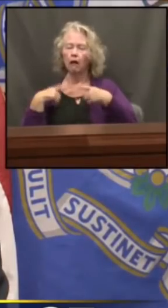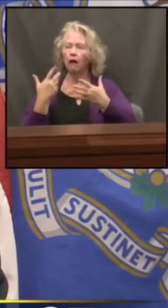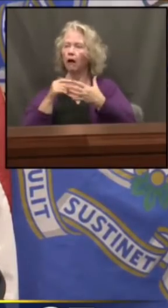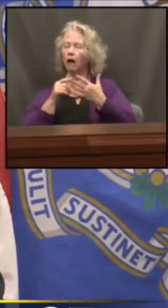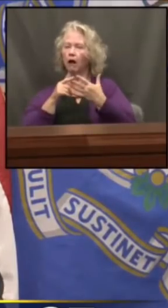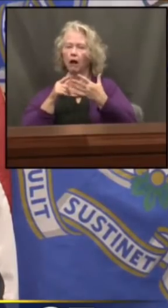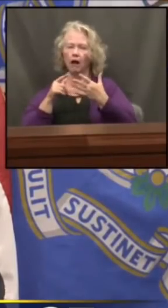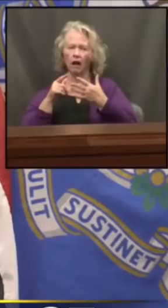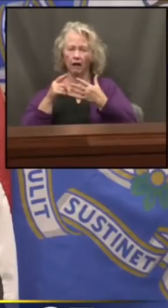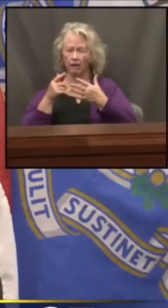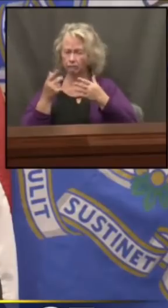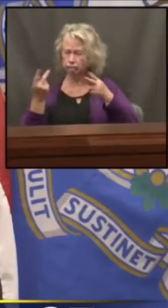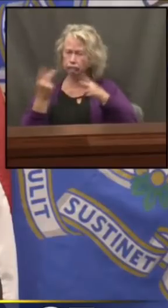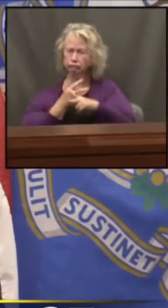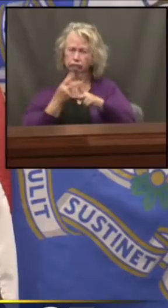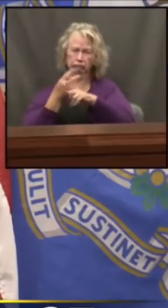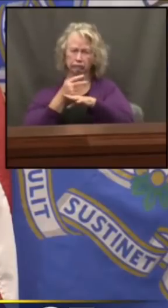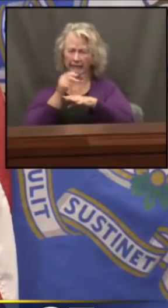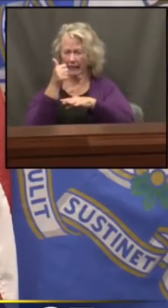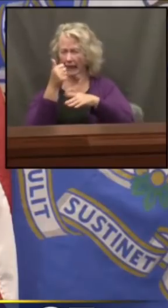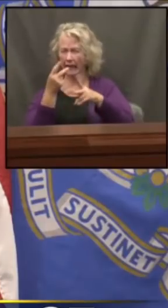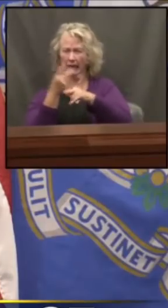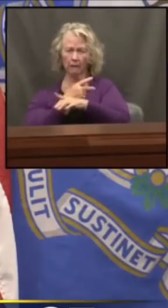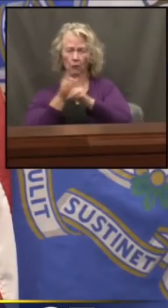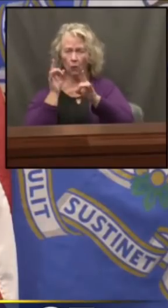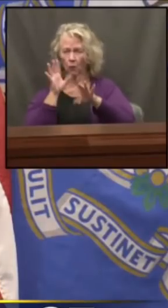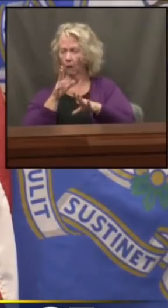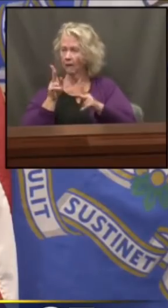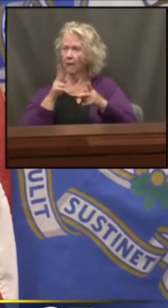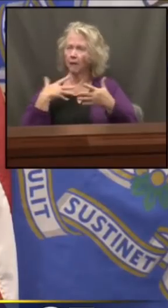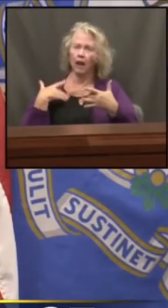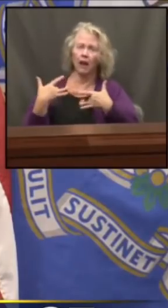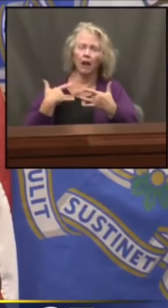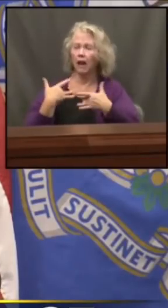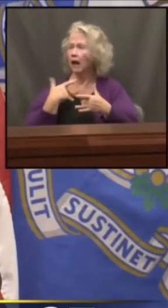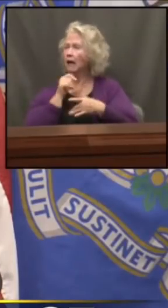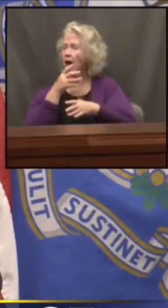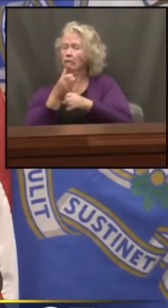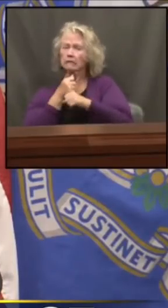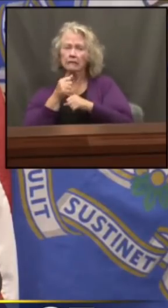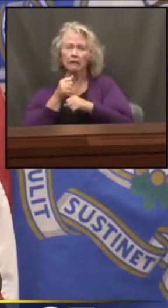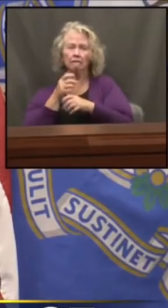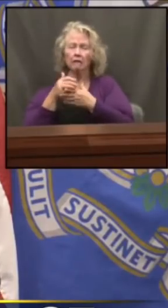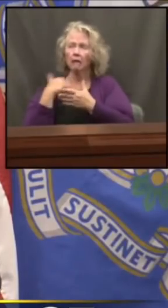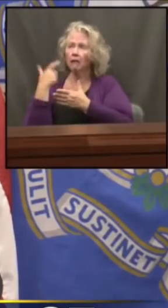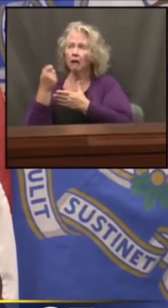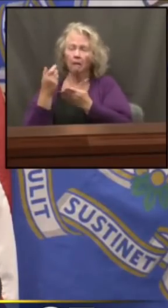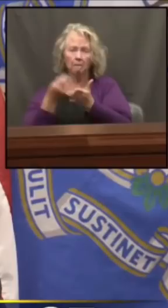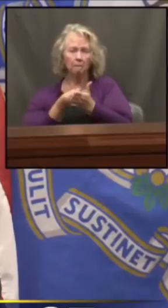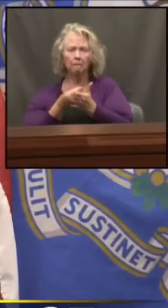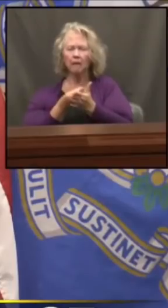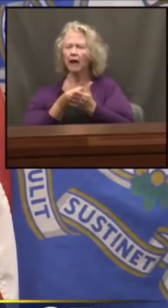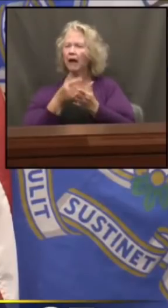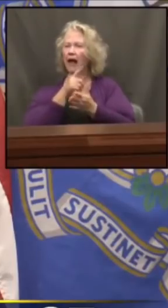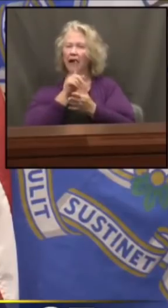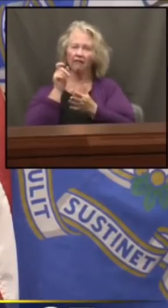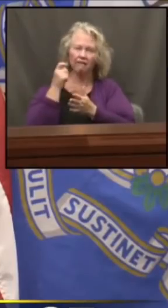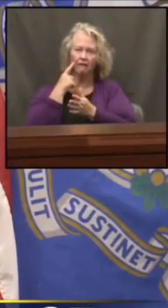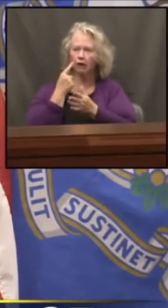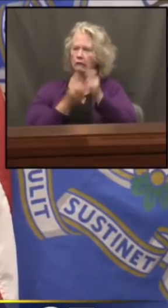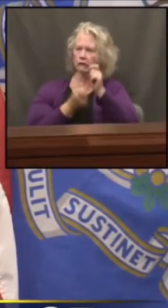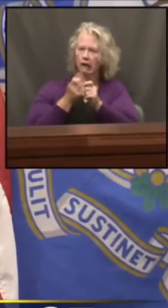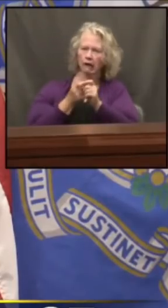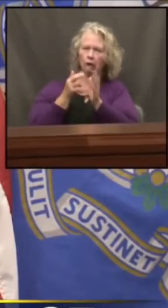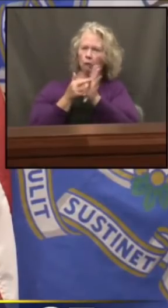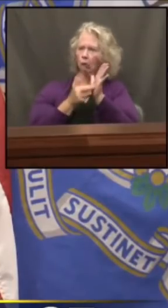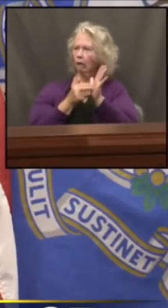distressed people were in terms of where's my unemployment check? How come it hasn't arrived yet? At the same time, the feds were changing the rules on